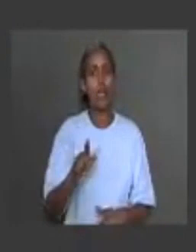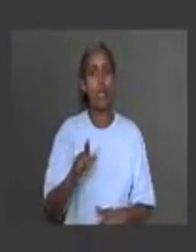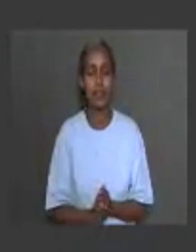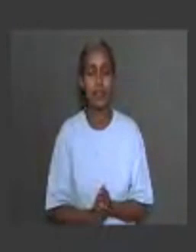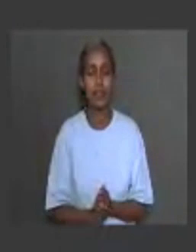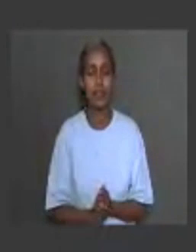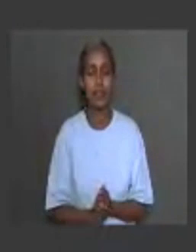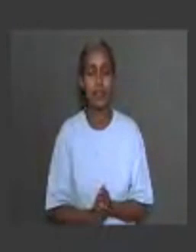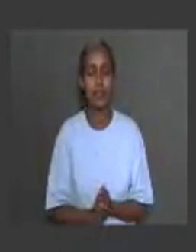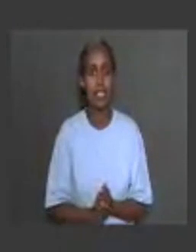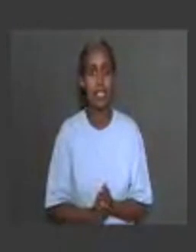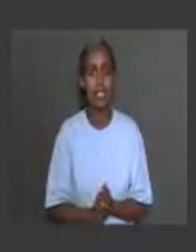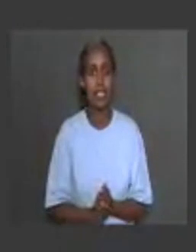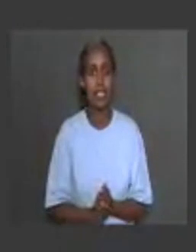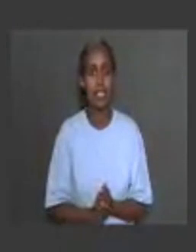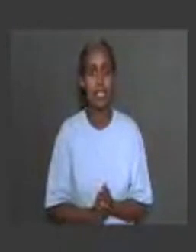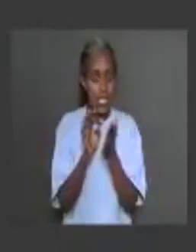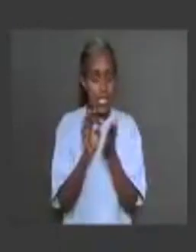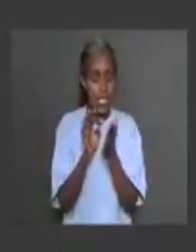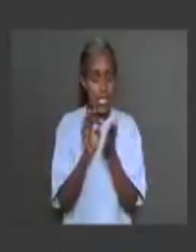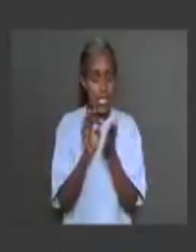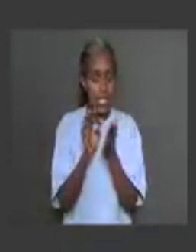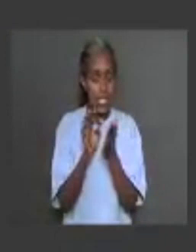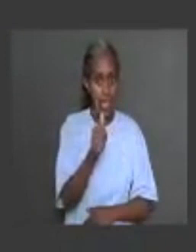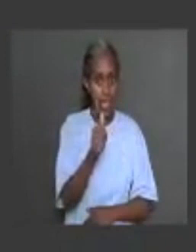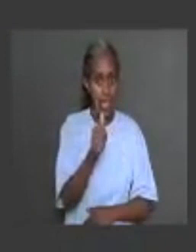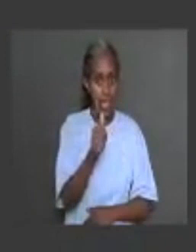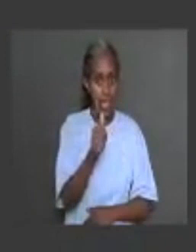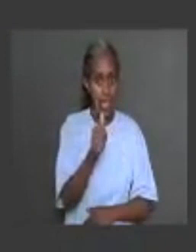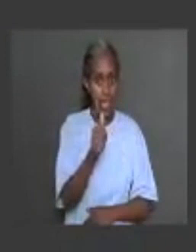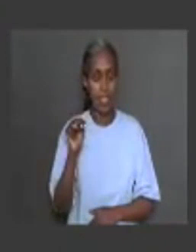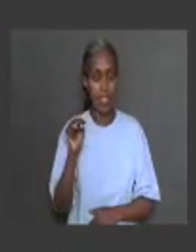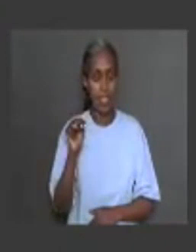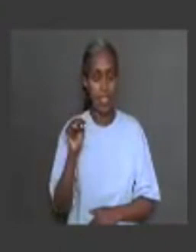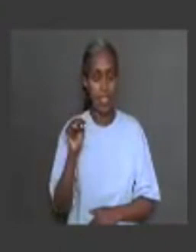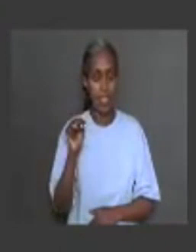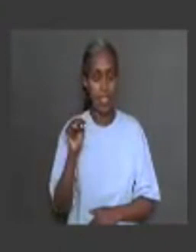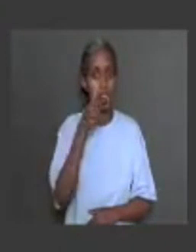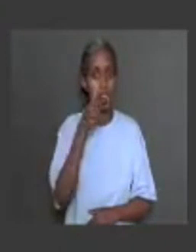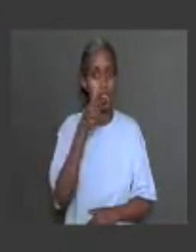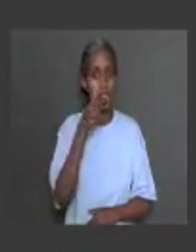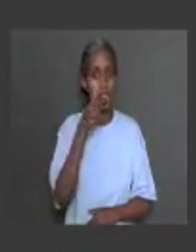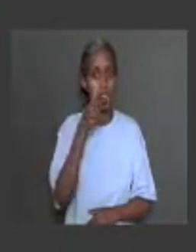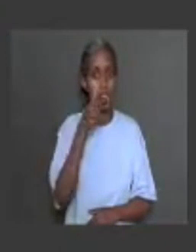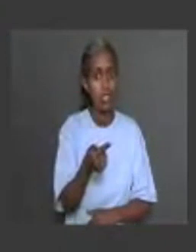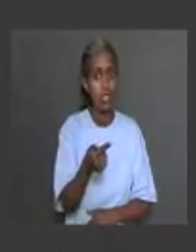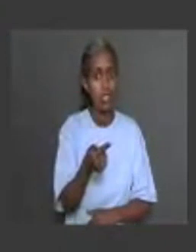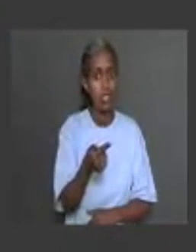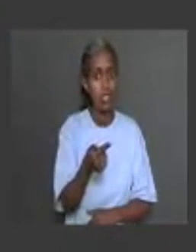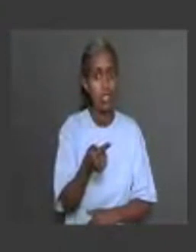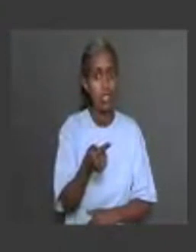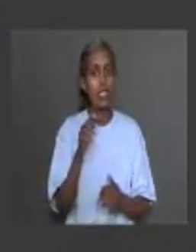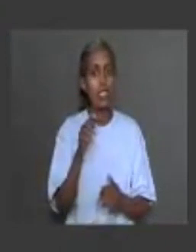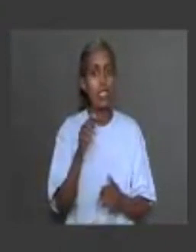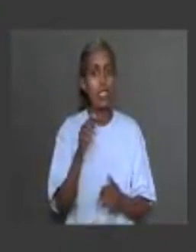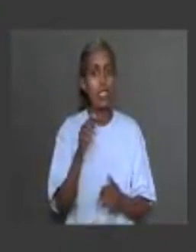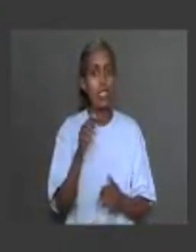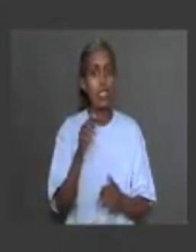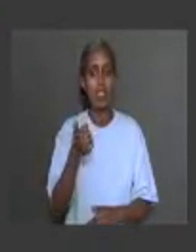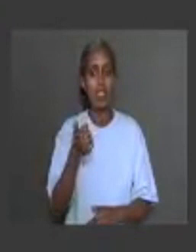The number an is called the leading